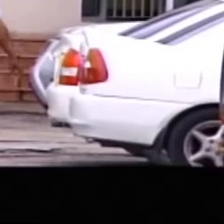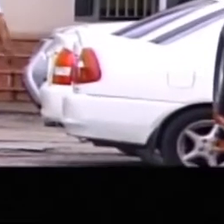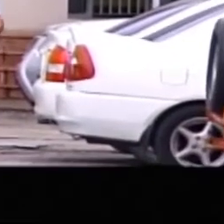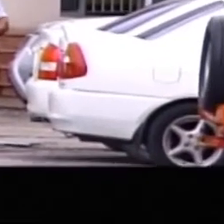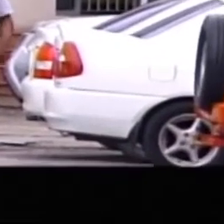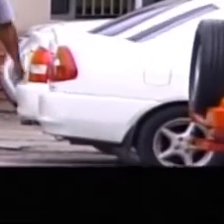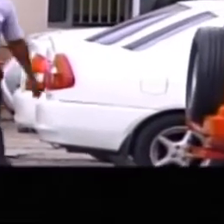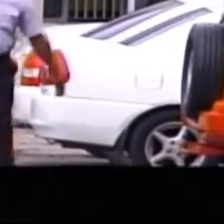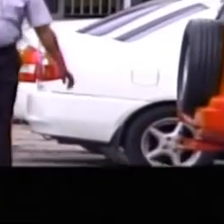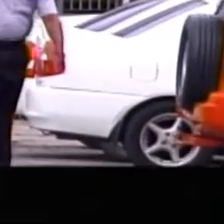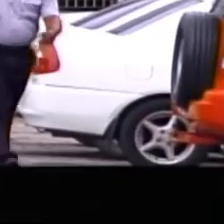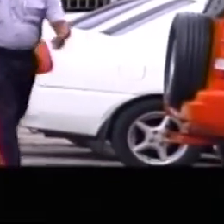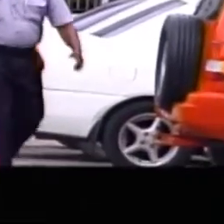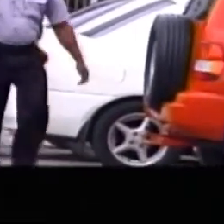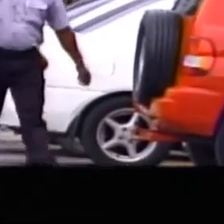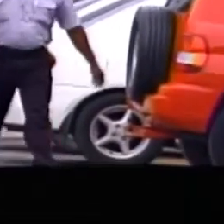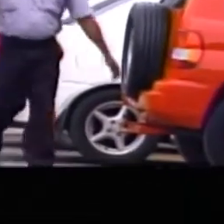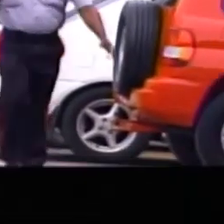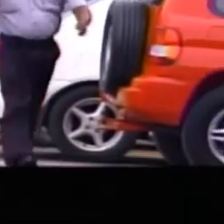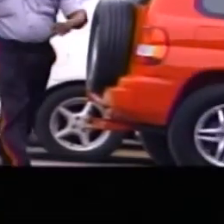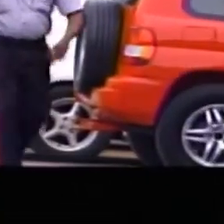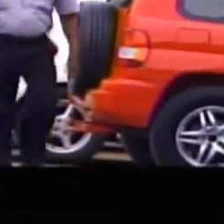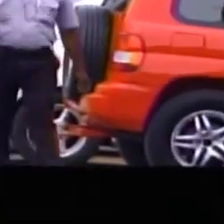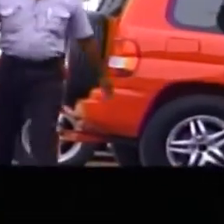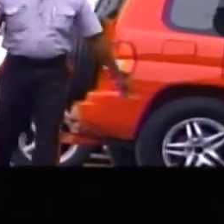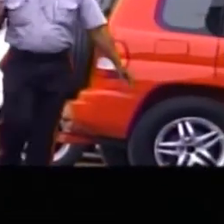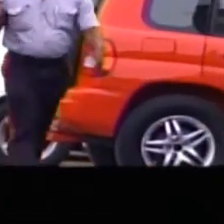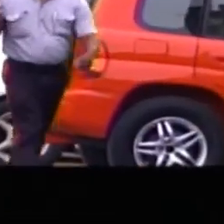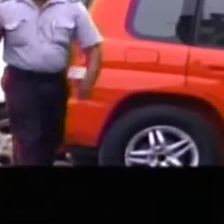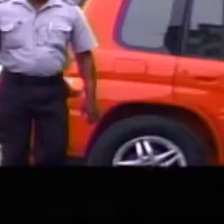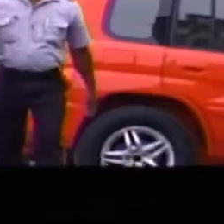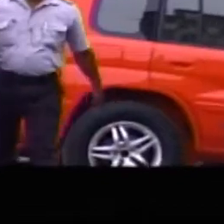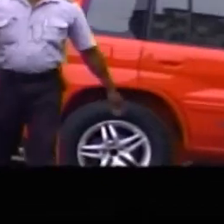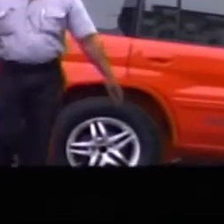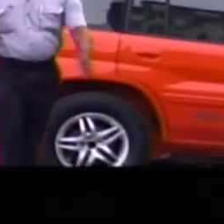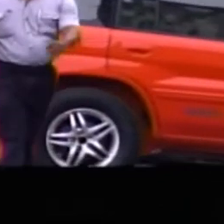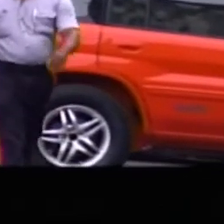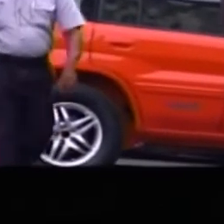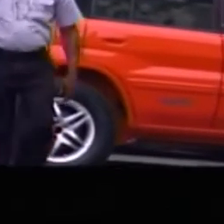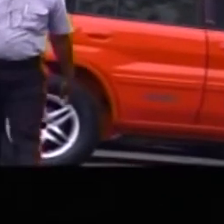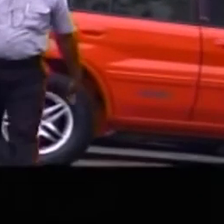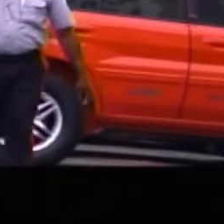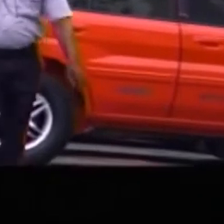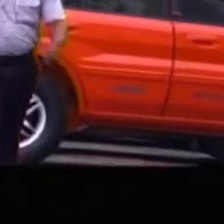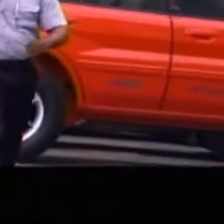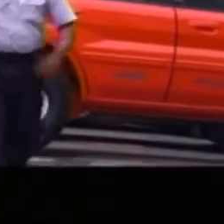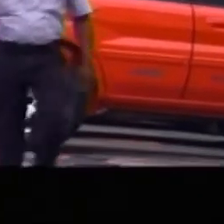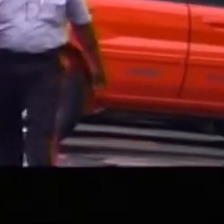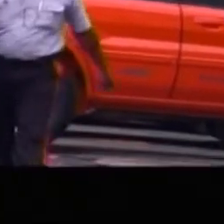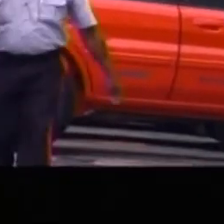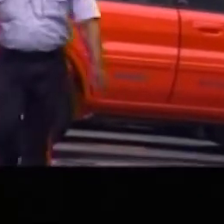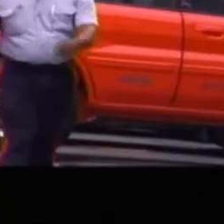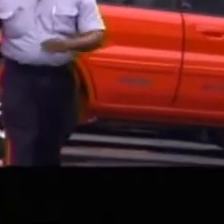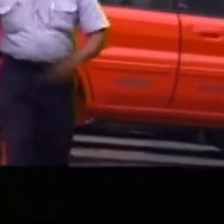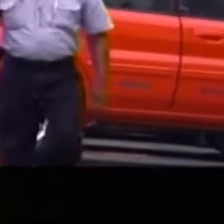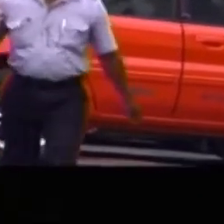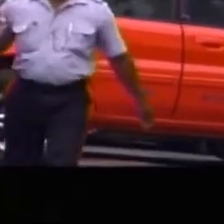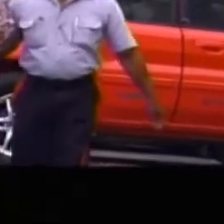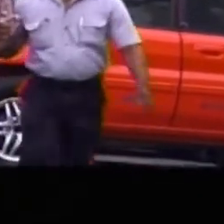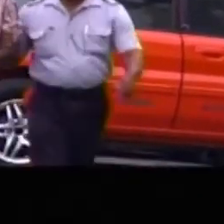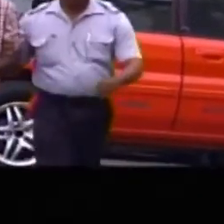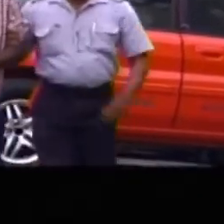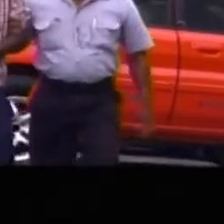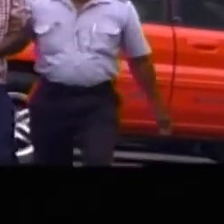yesterday. Wilson was charged with 23 counts of endangering life and 1 count of violent disorder. He's to reappear in the